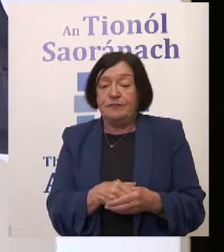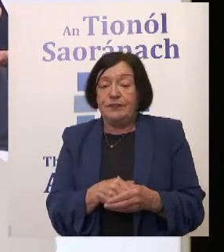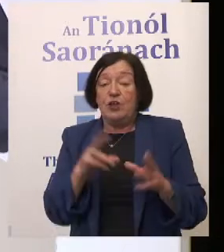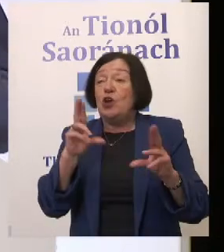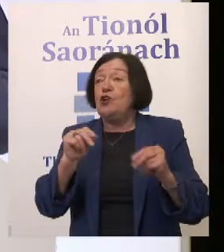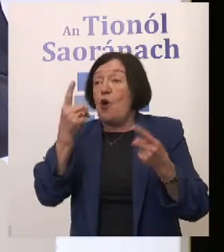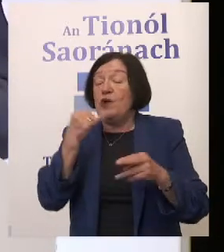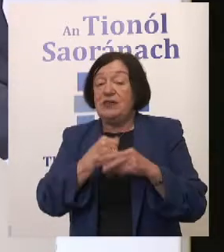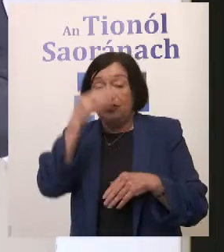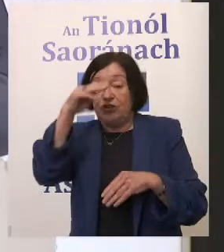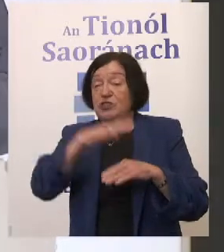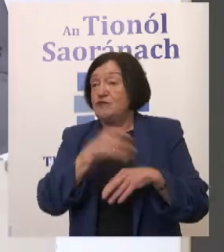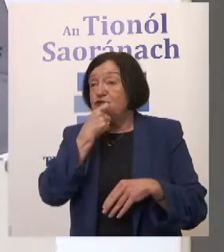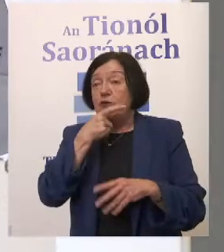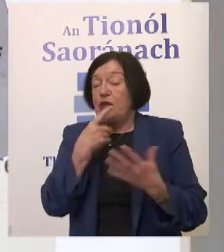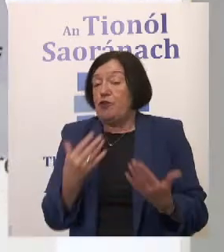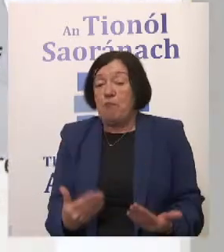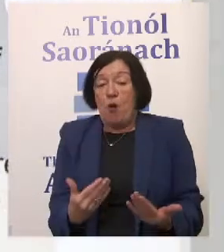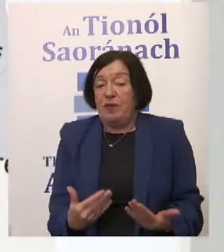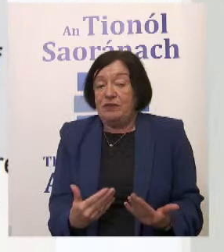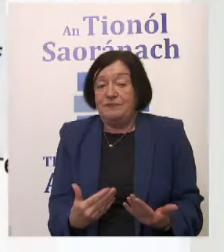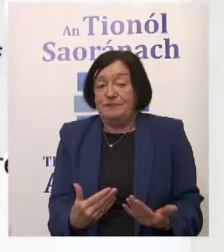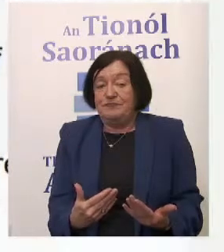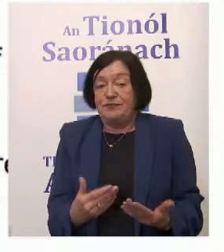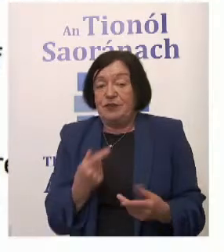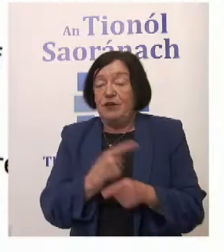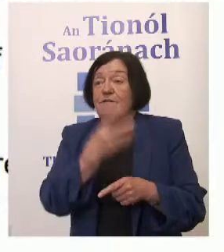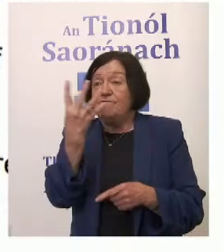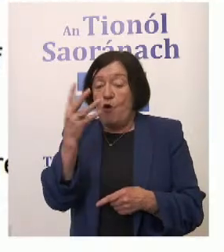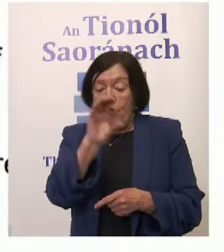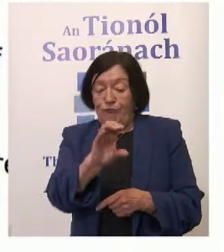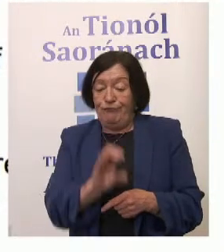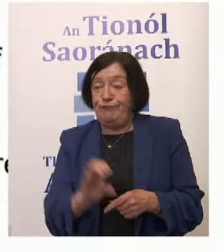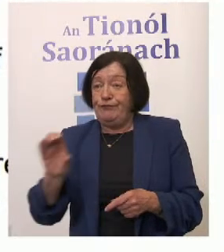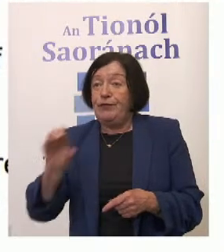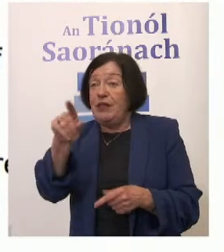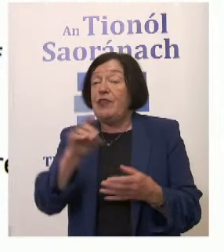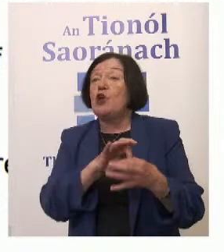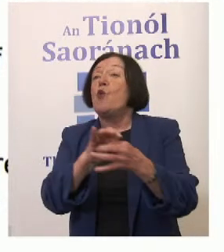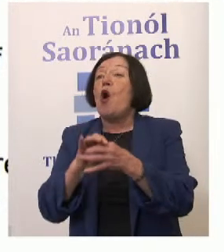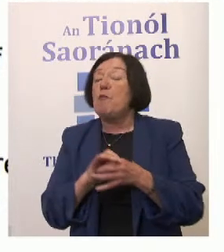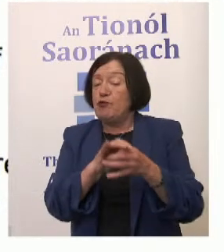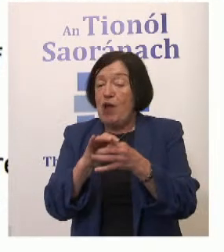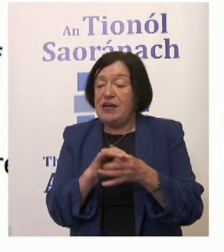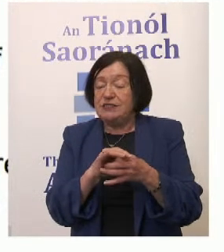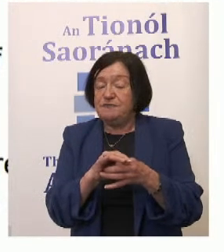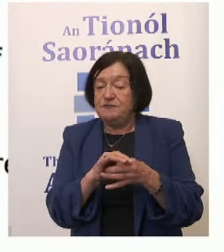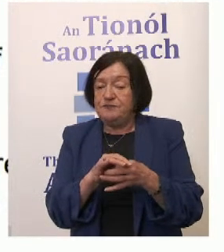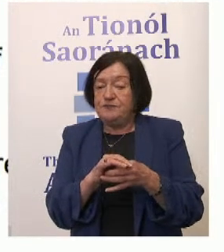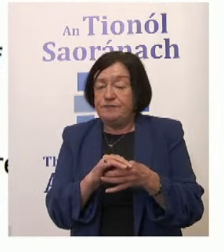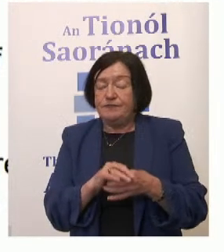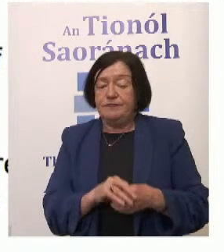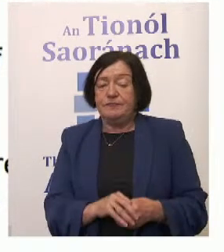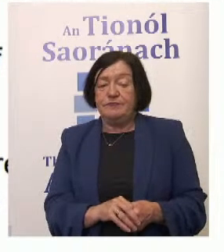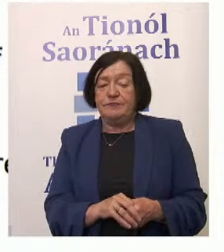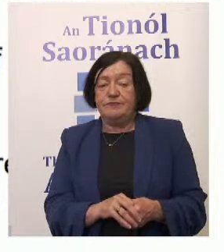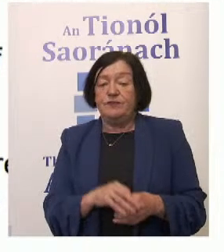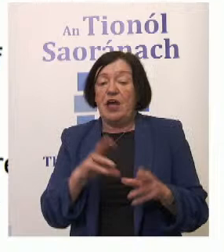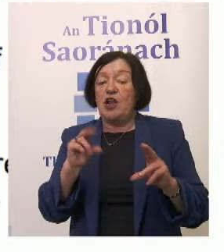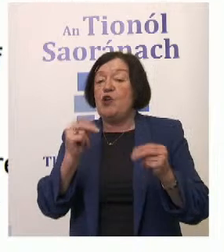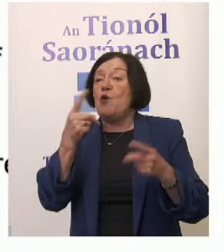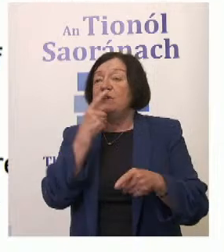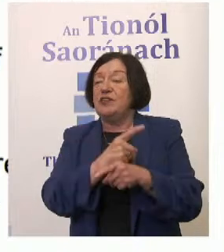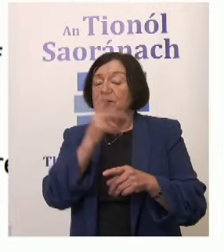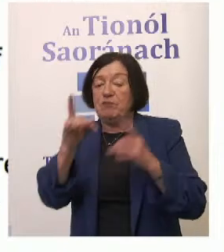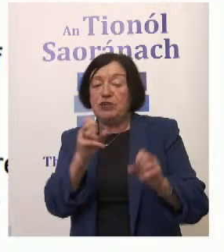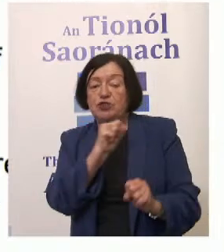no one is in charge of Dublin at the moment, right? There are 4 local authorities, they cooperate, and no one's there